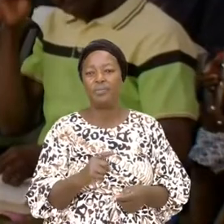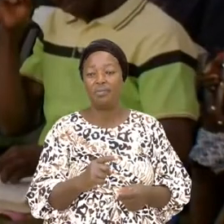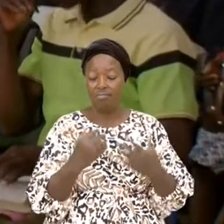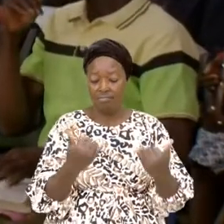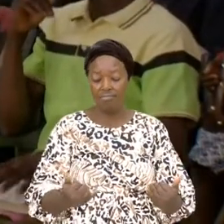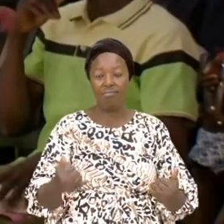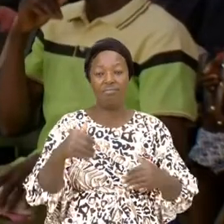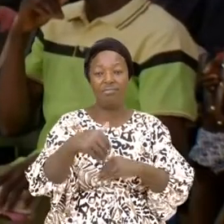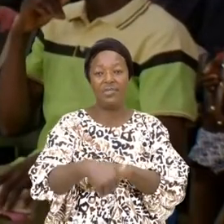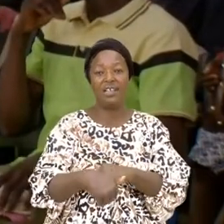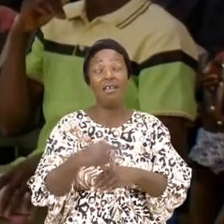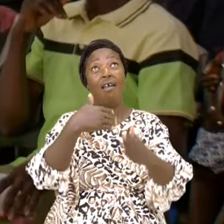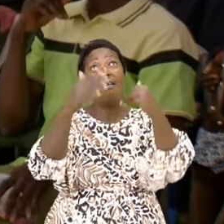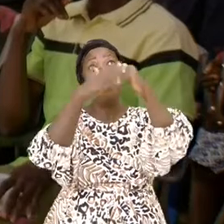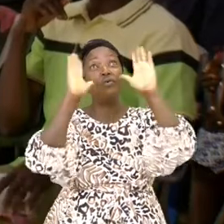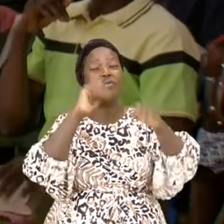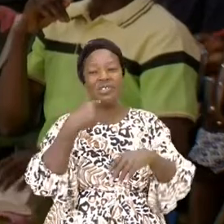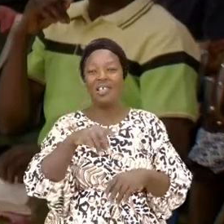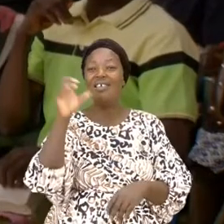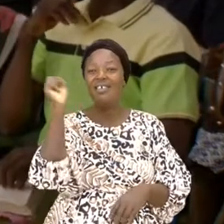Tonight, heaven will say yes.